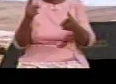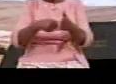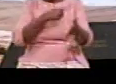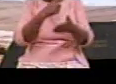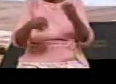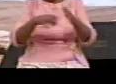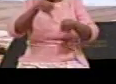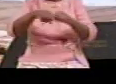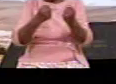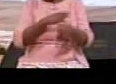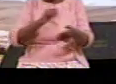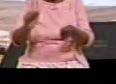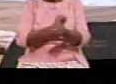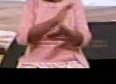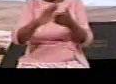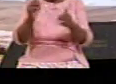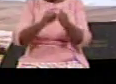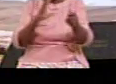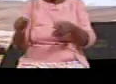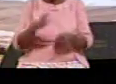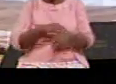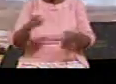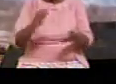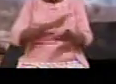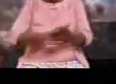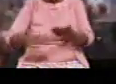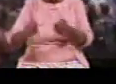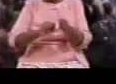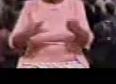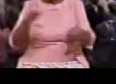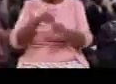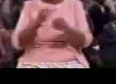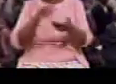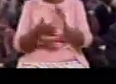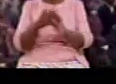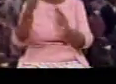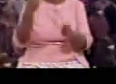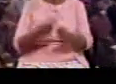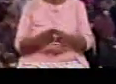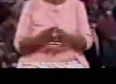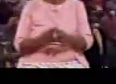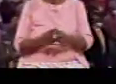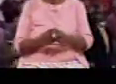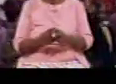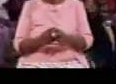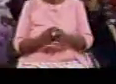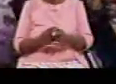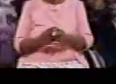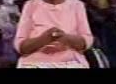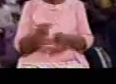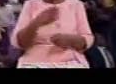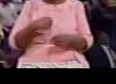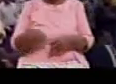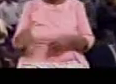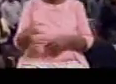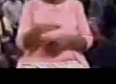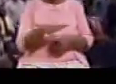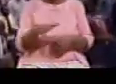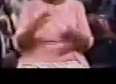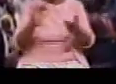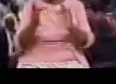smash everything, crush everything in Jesus' name. And those